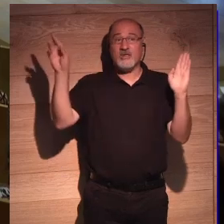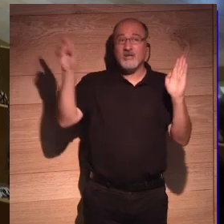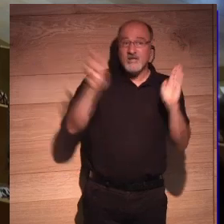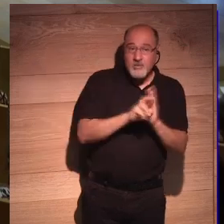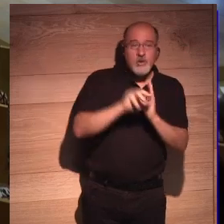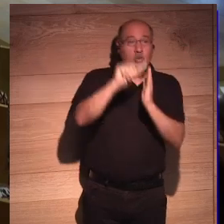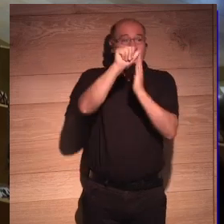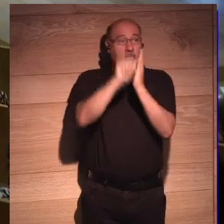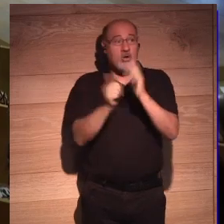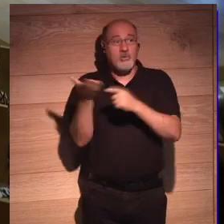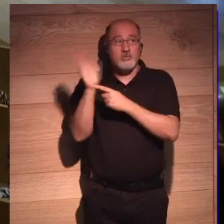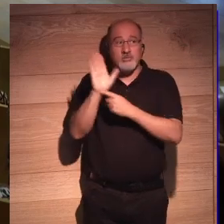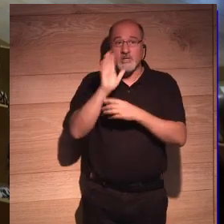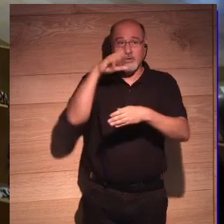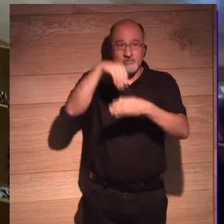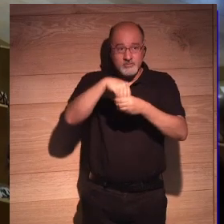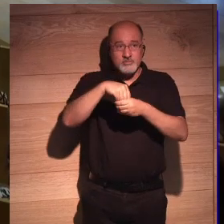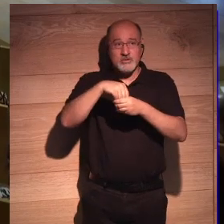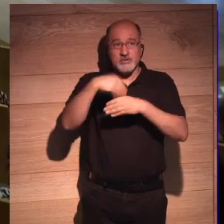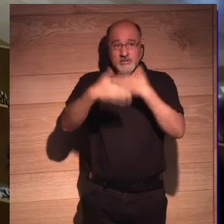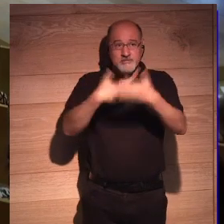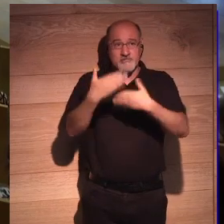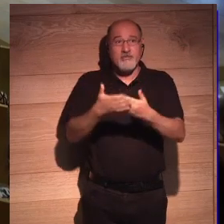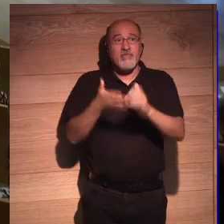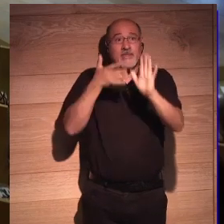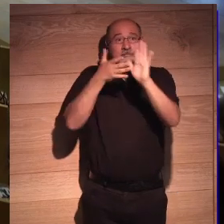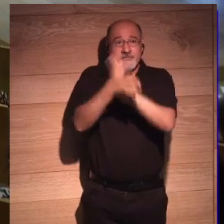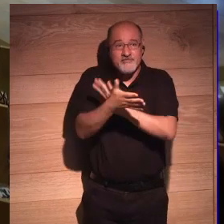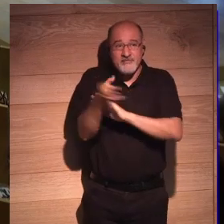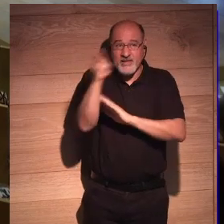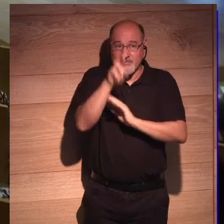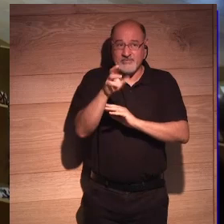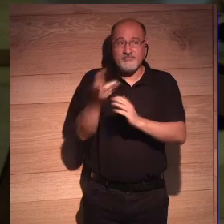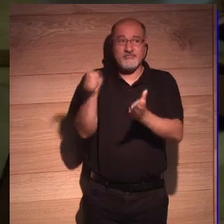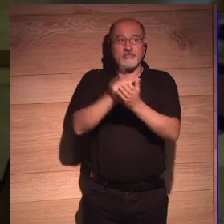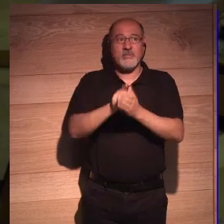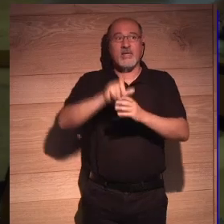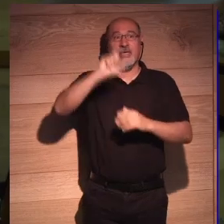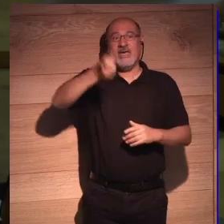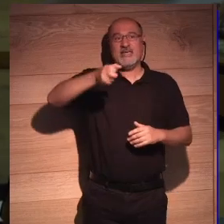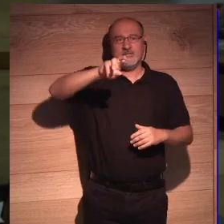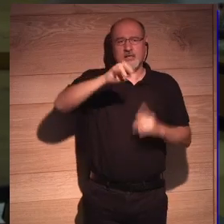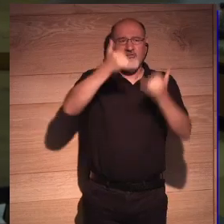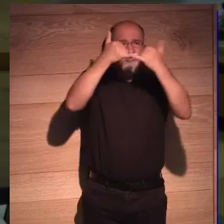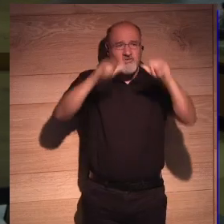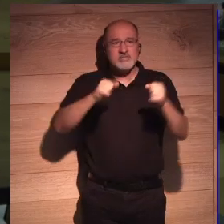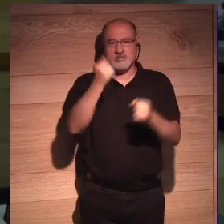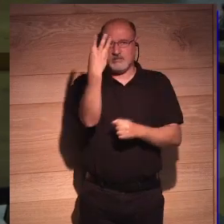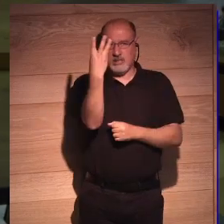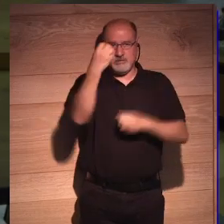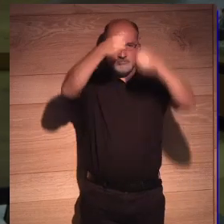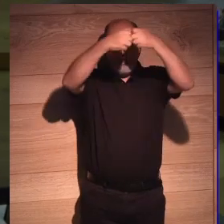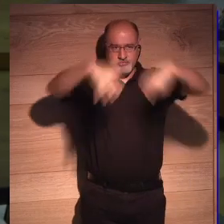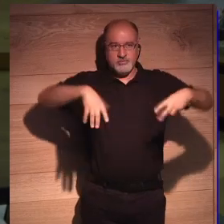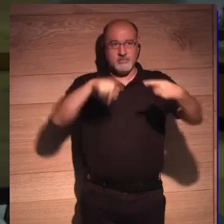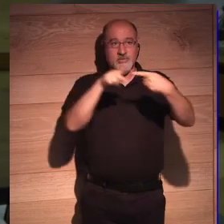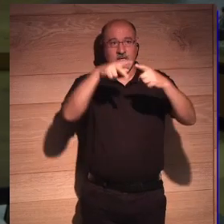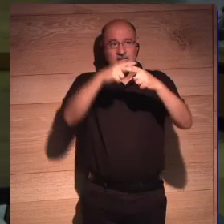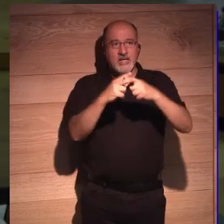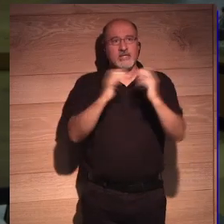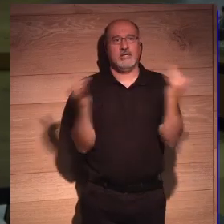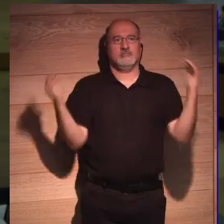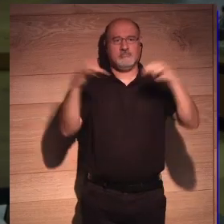And now quite quick through the program, because it has already been kind of mentioned. XR Fest has 3 different parts with